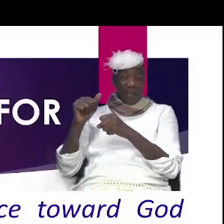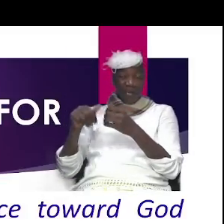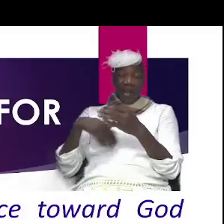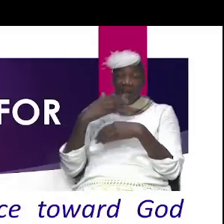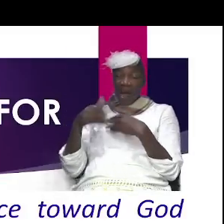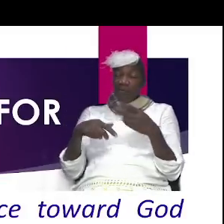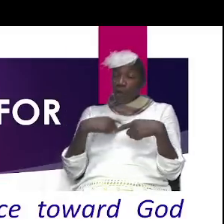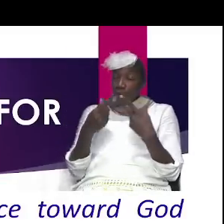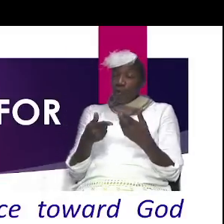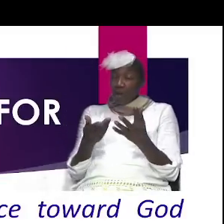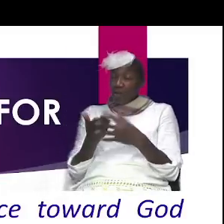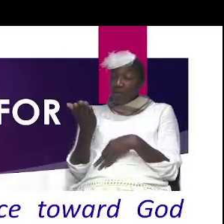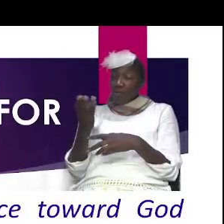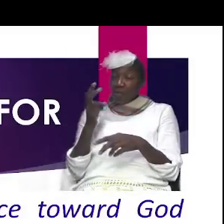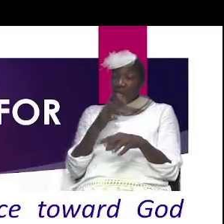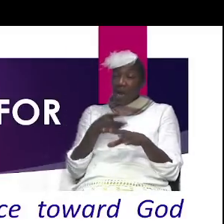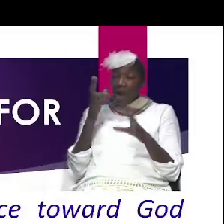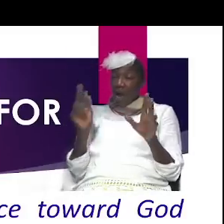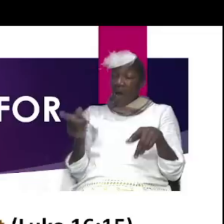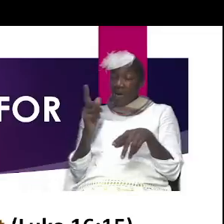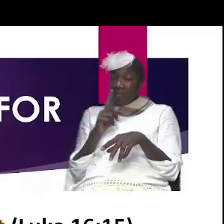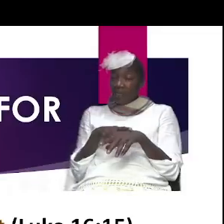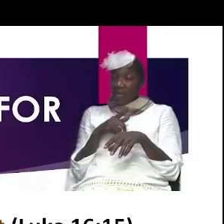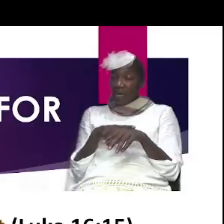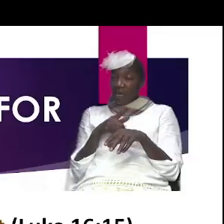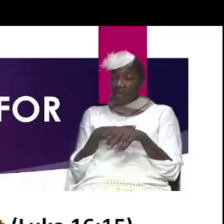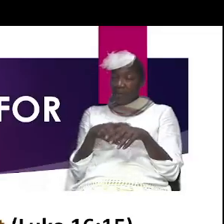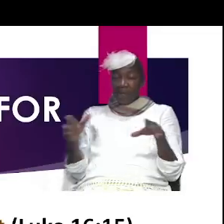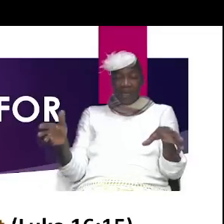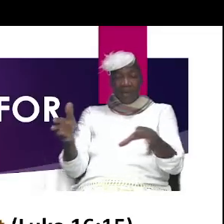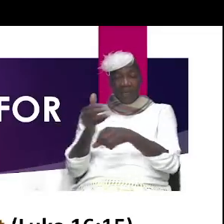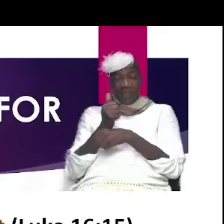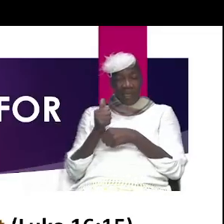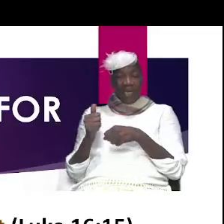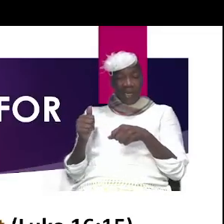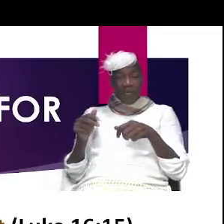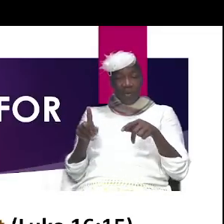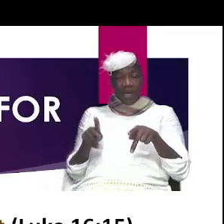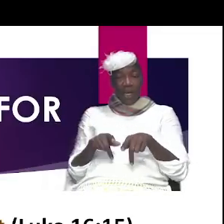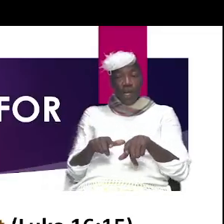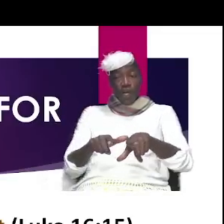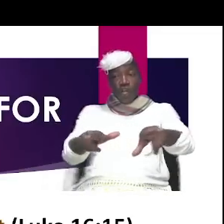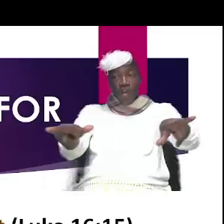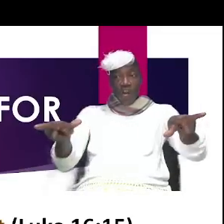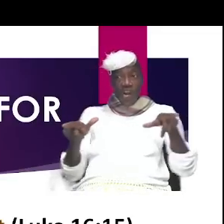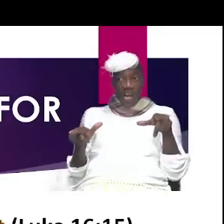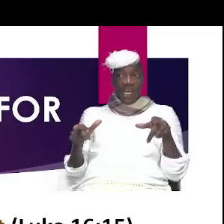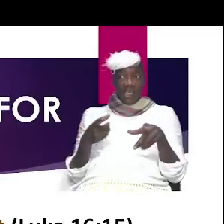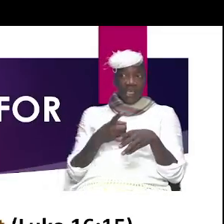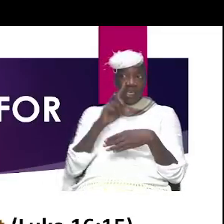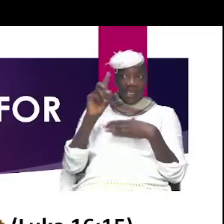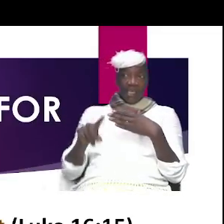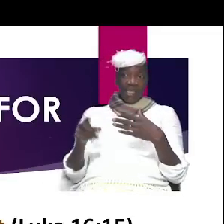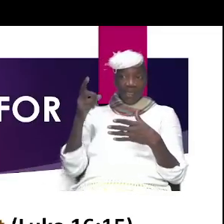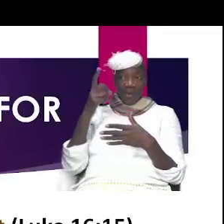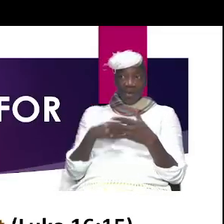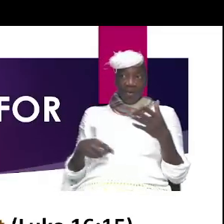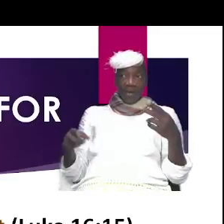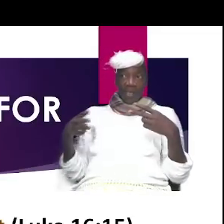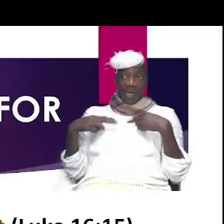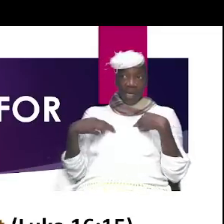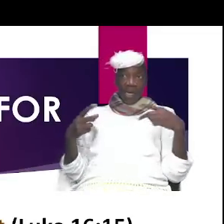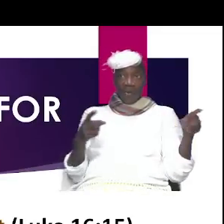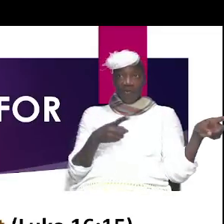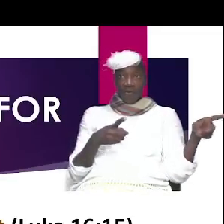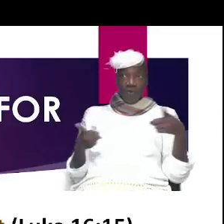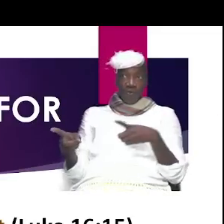hardship, after they take away your land, after you did what you had to do, after